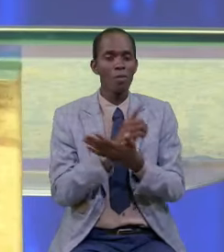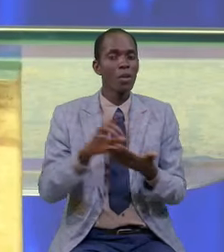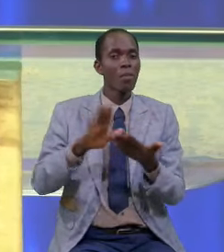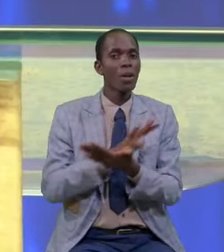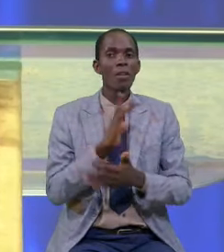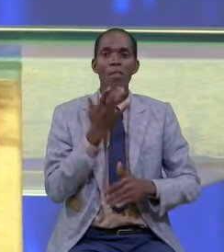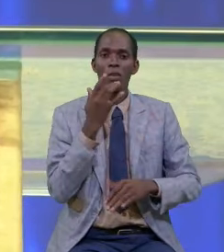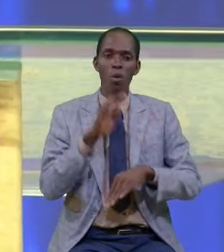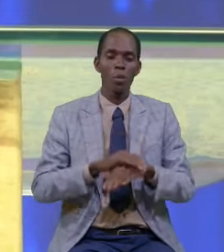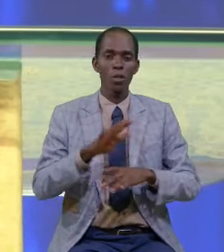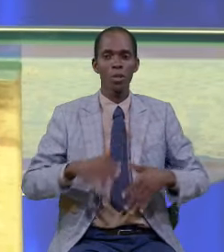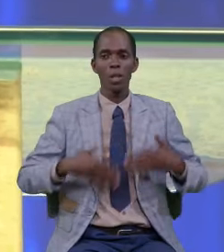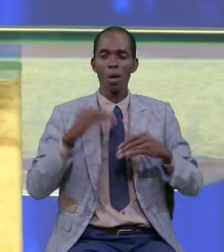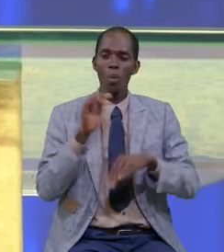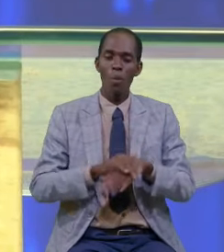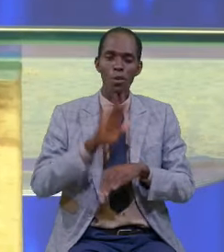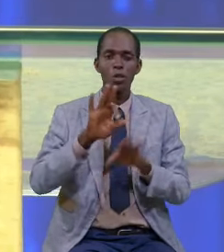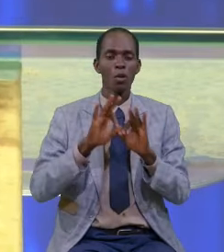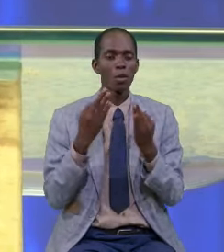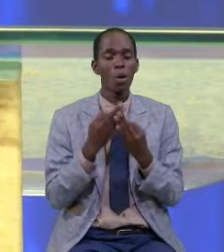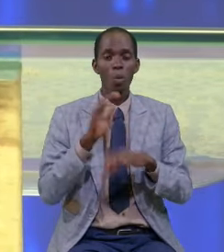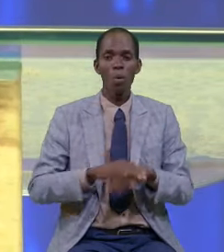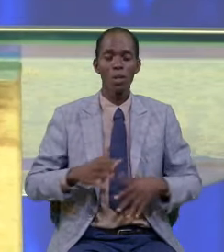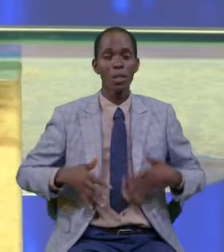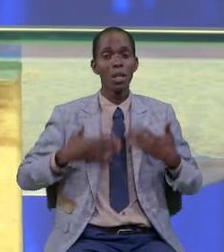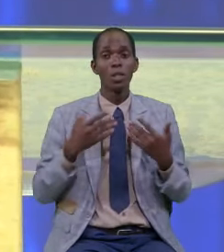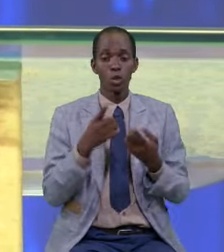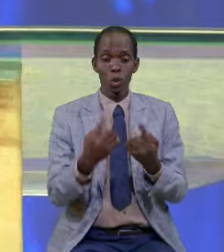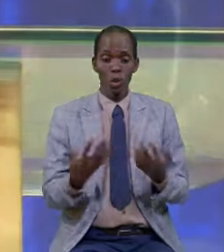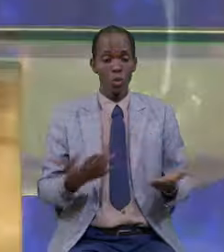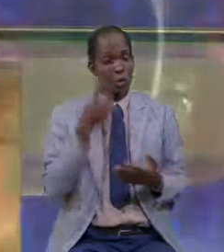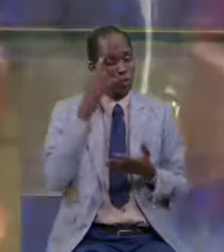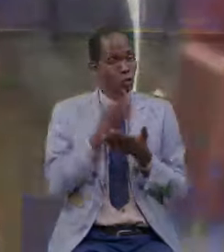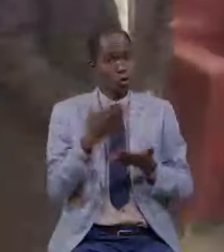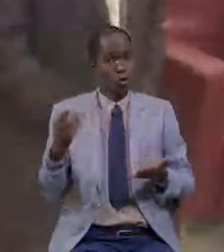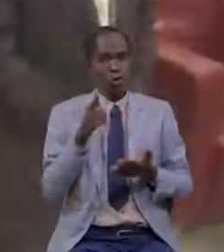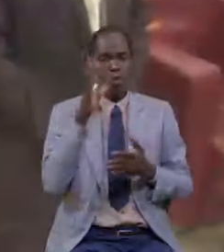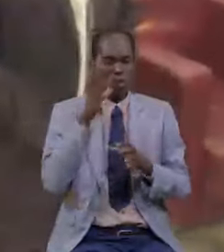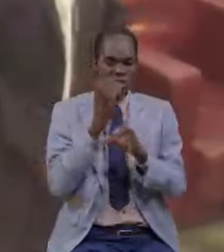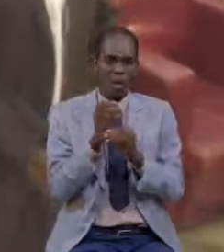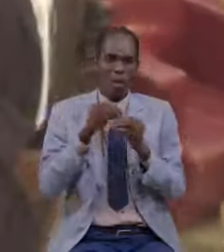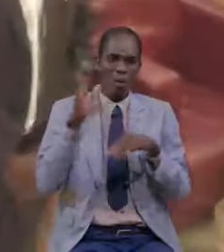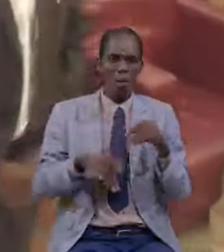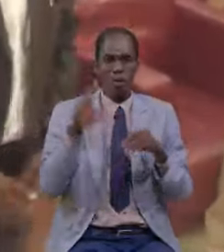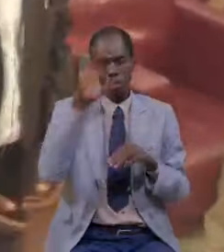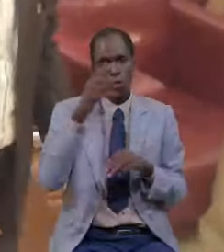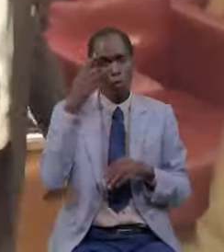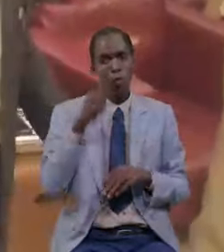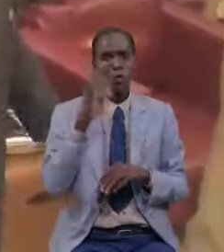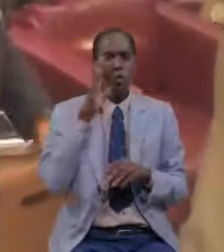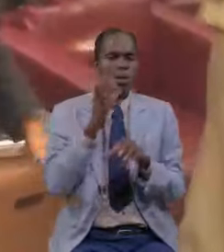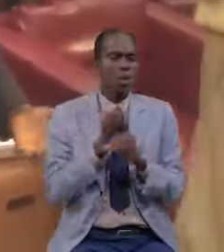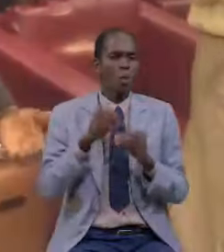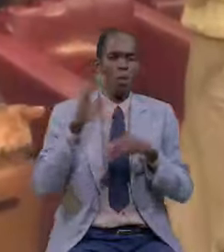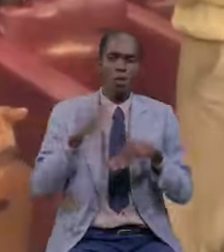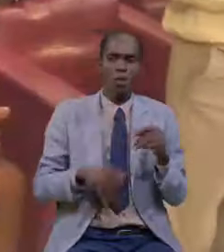upon your life. Upon your life. Upon your life. You came here for something. You'll get more than you came for. You'll get more than you came